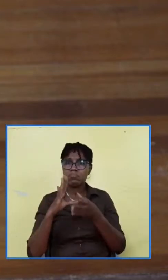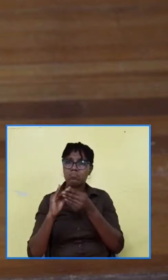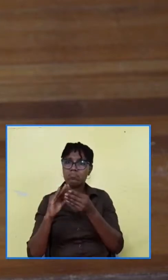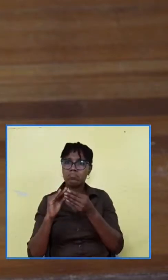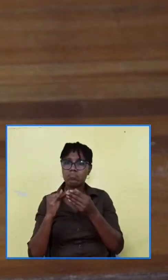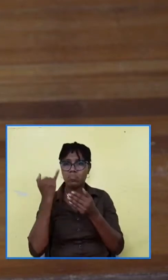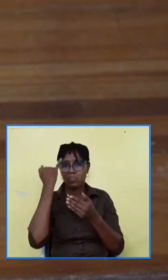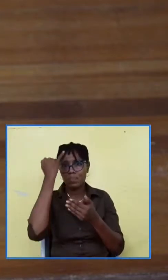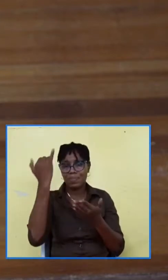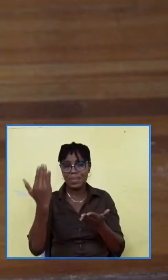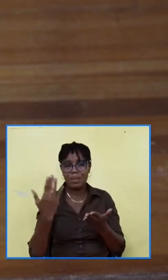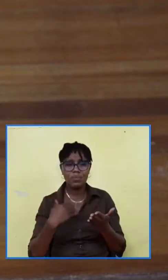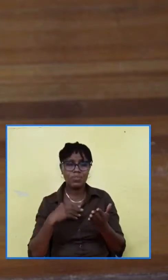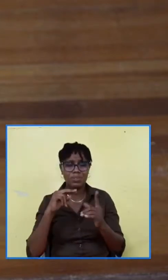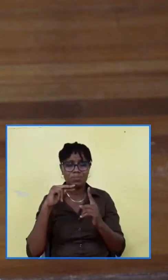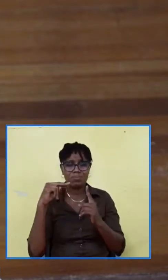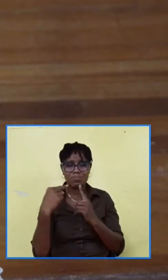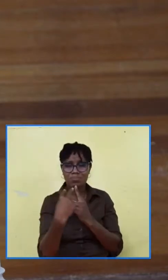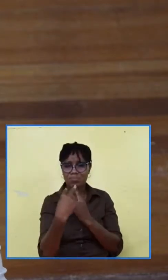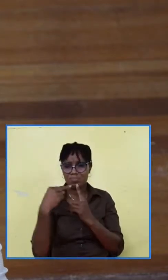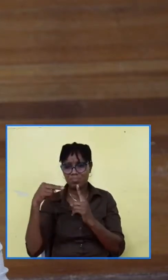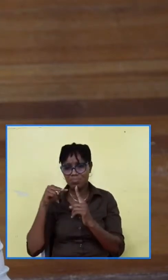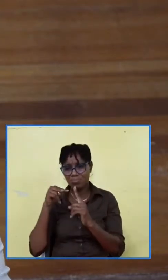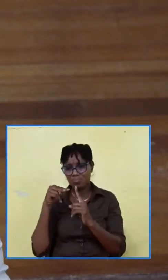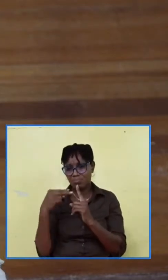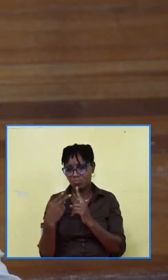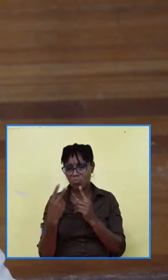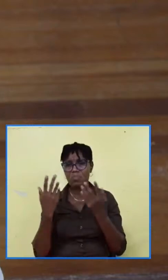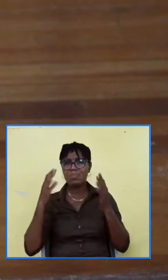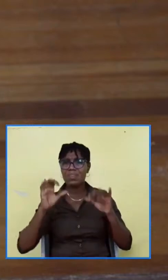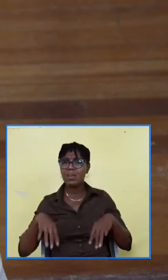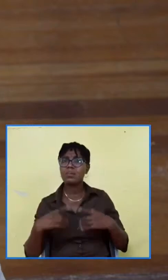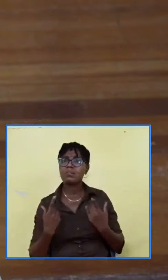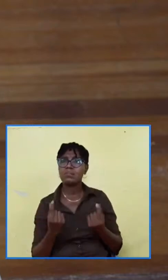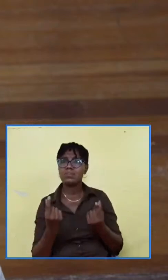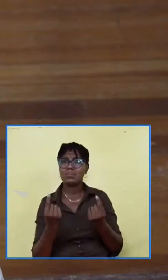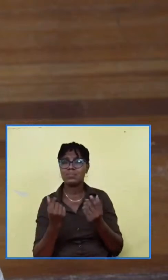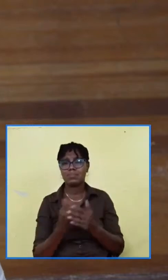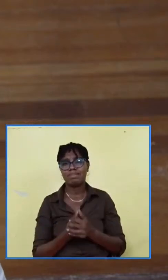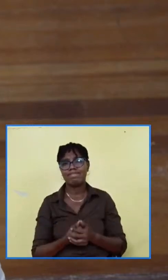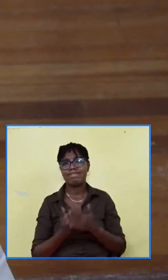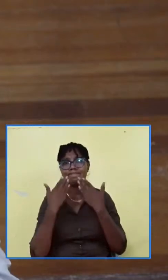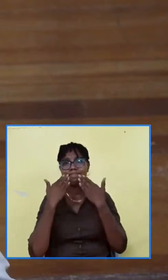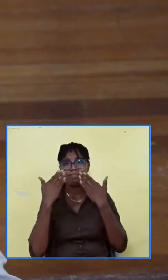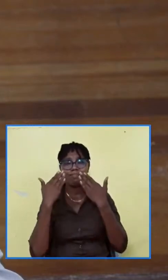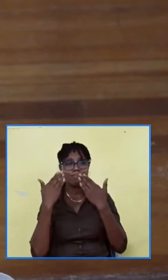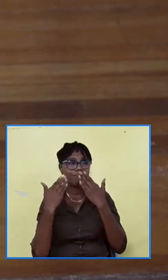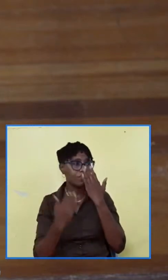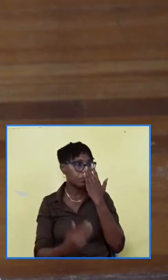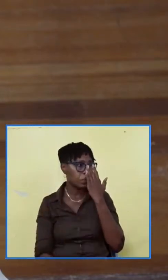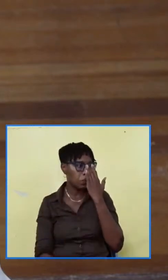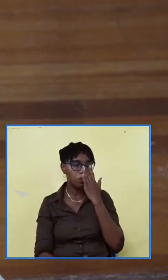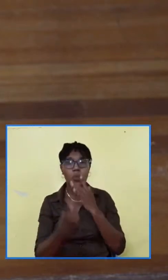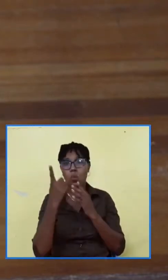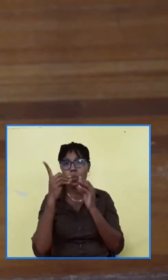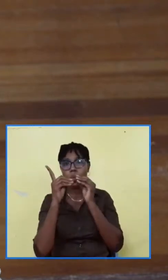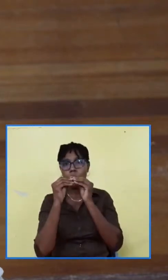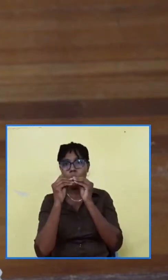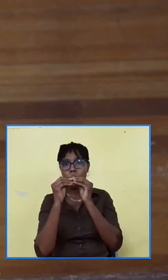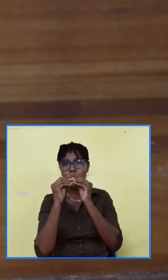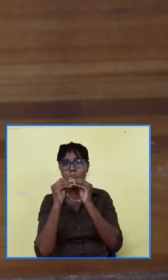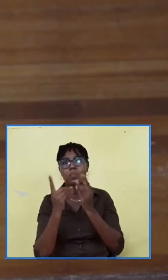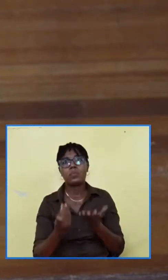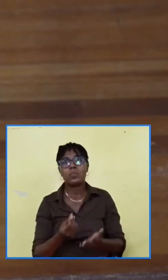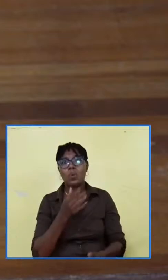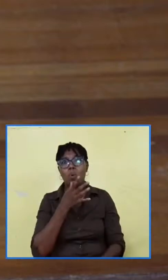we can actually do there. So thank you. I think, unless there is one more lady, please, but let's